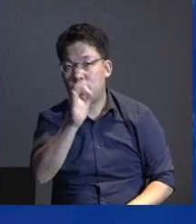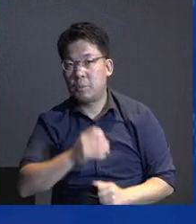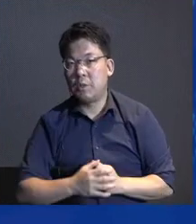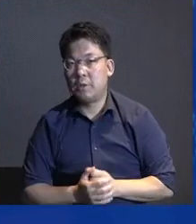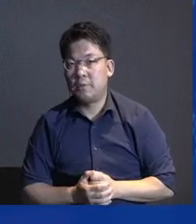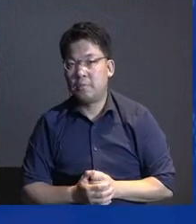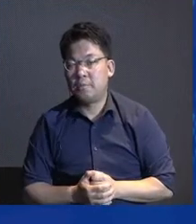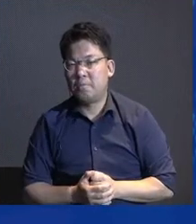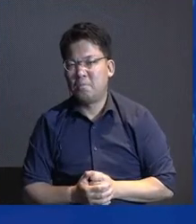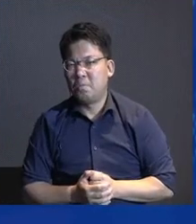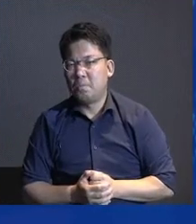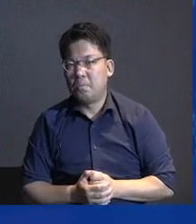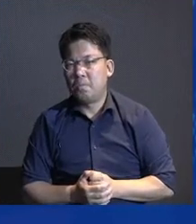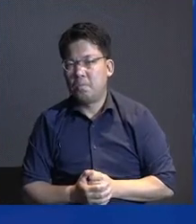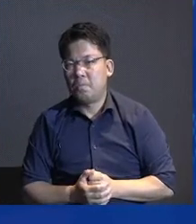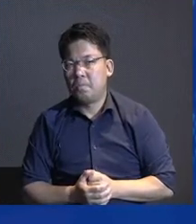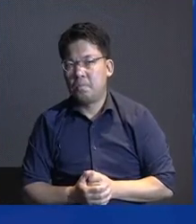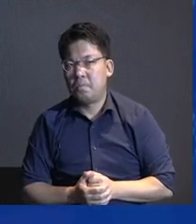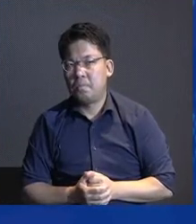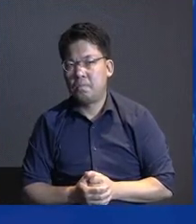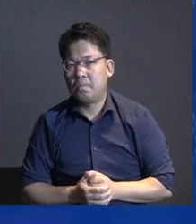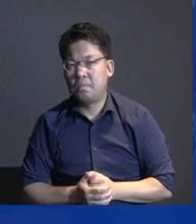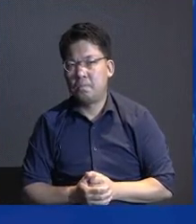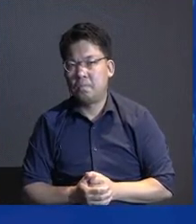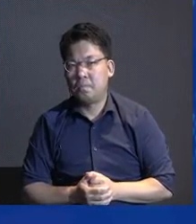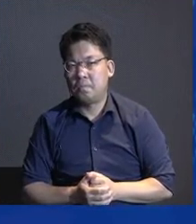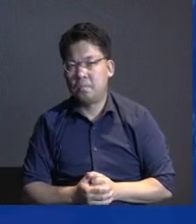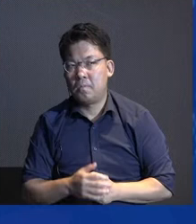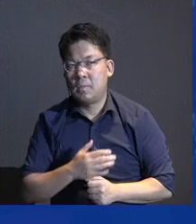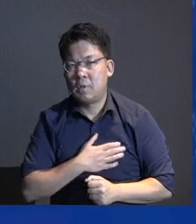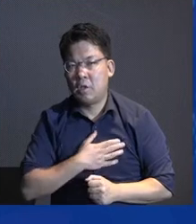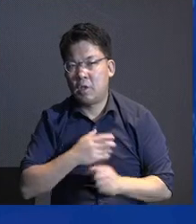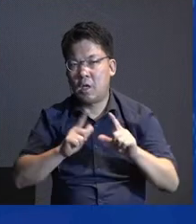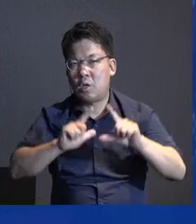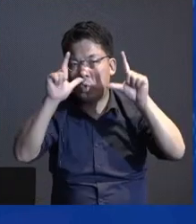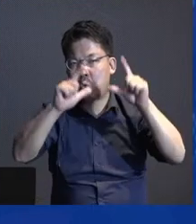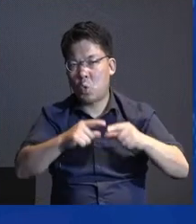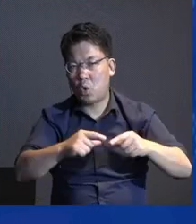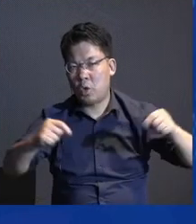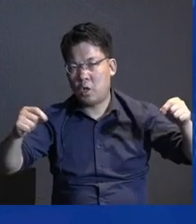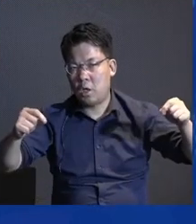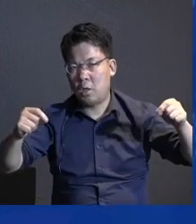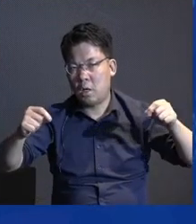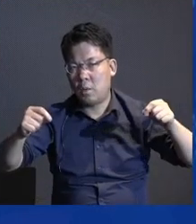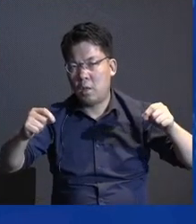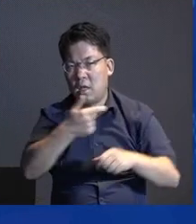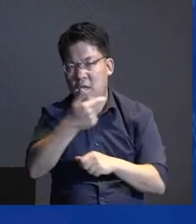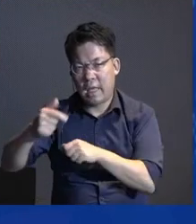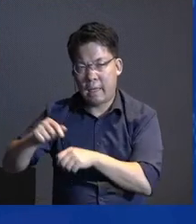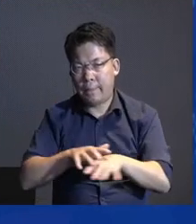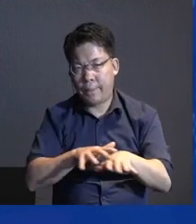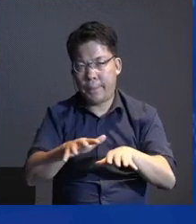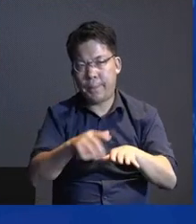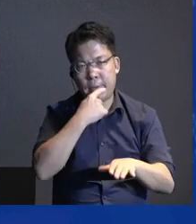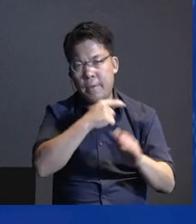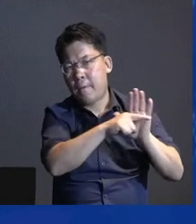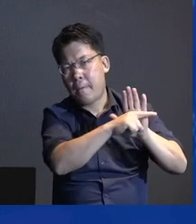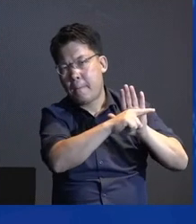of earthquake disaster and wondered what was really important for the future.